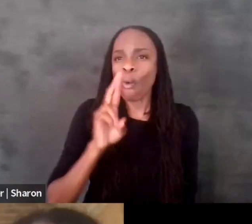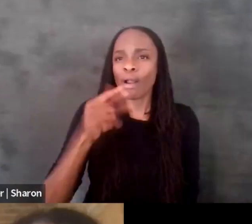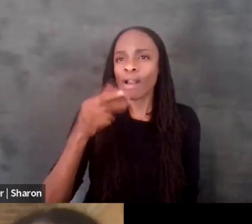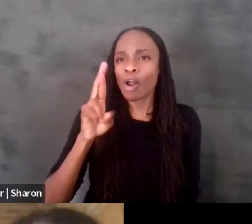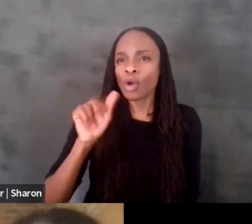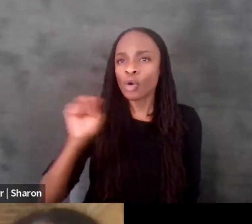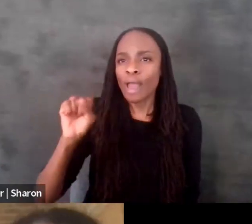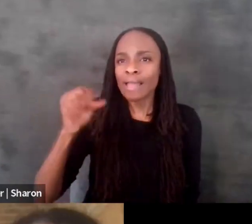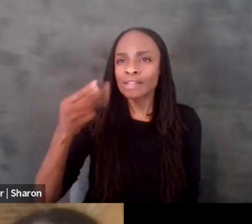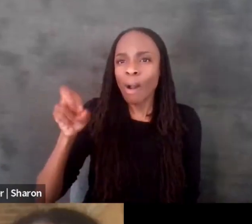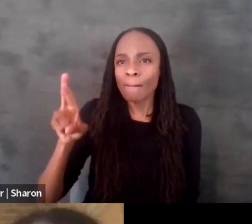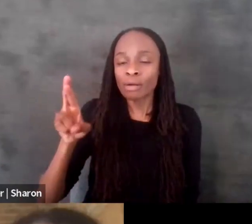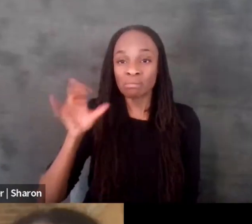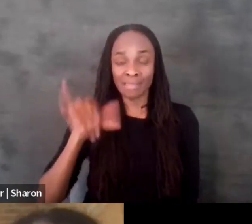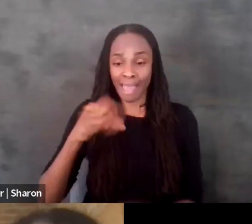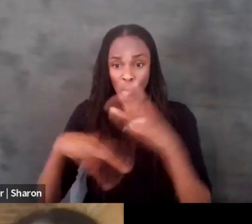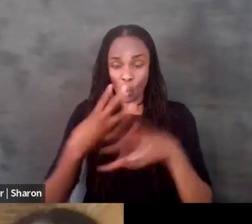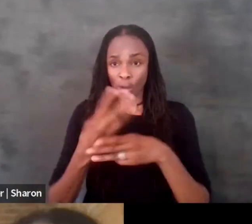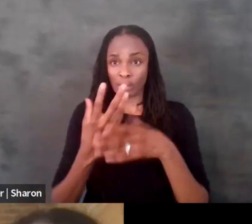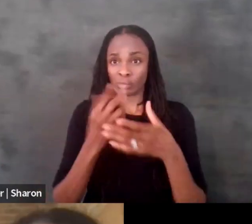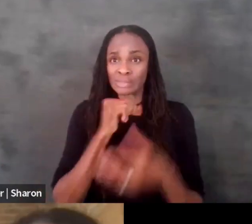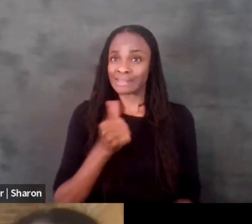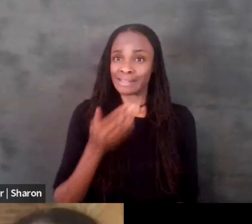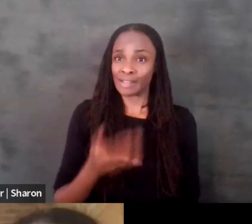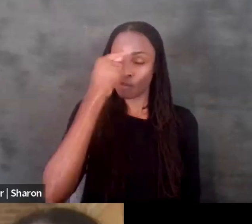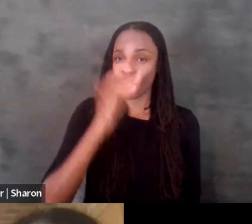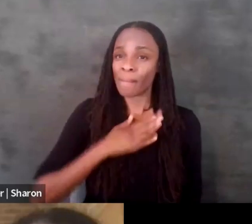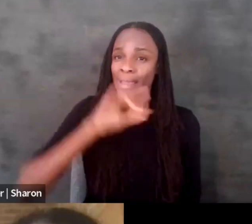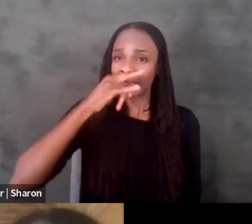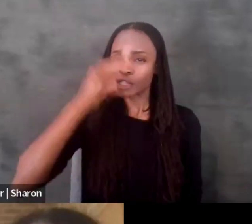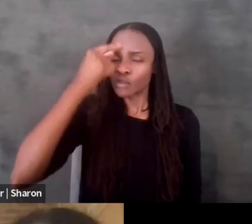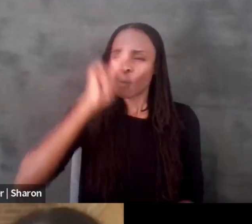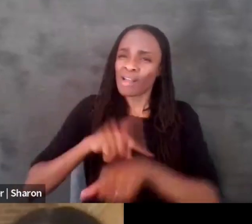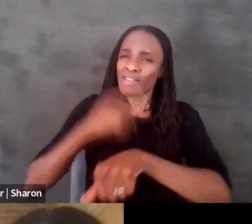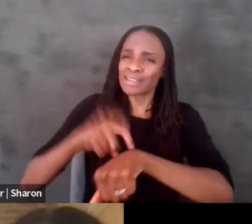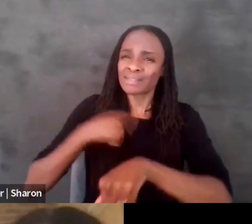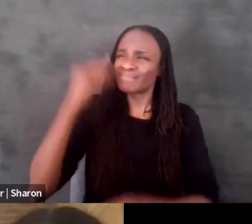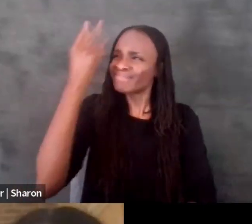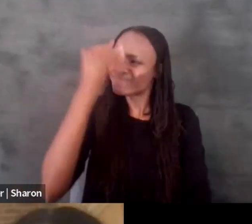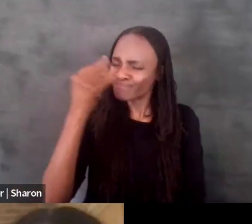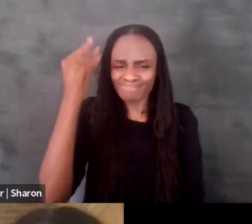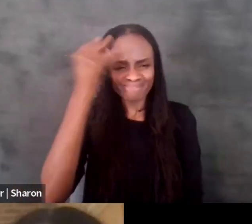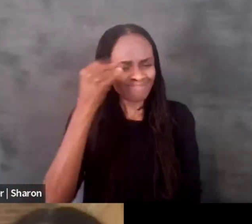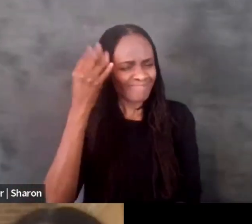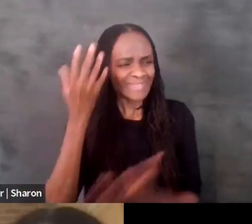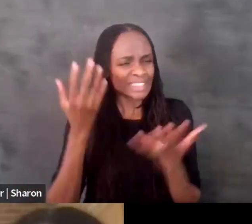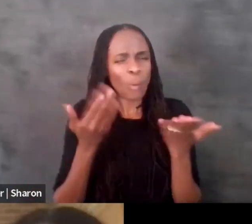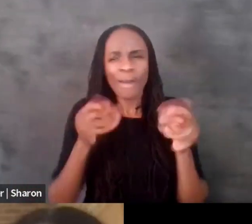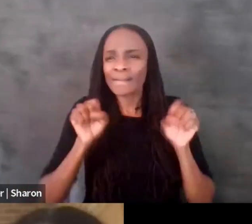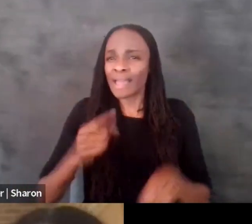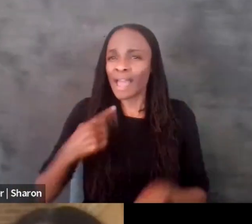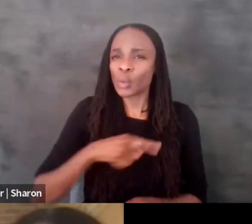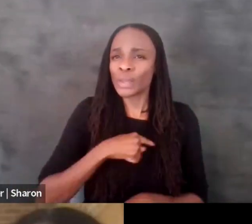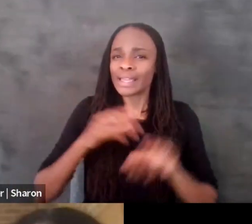my kids. And Anu and I, for a long time, was thinking, what is that something that we can do through our